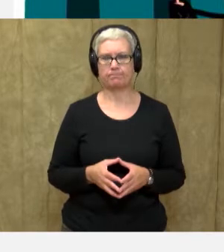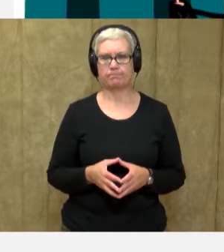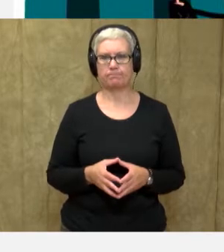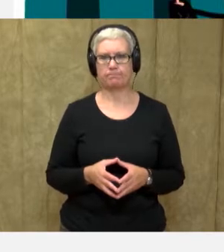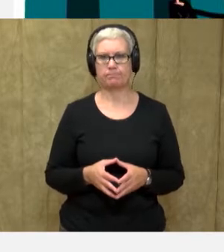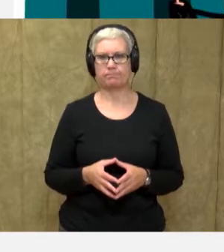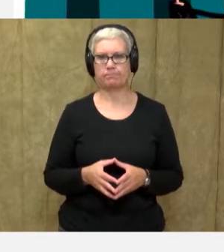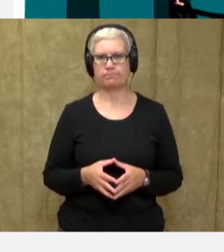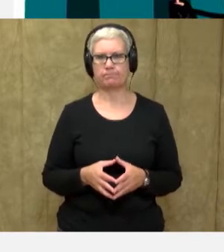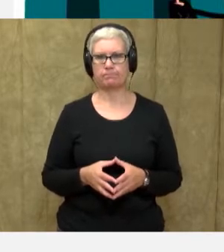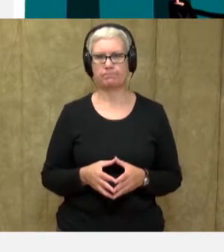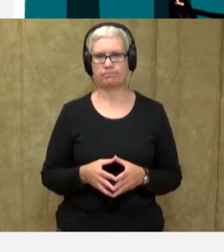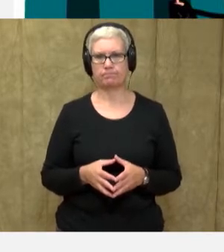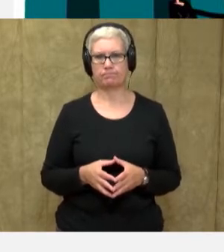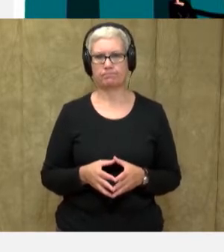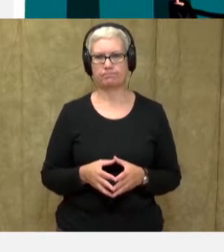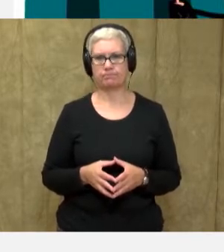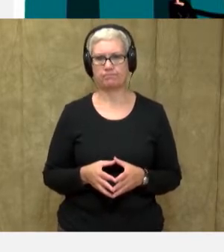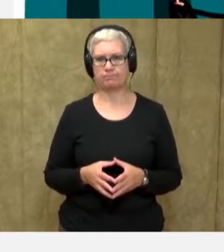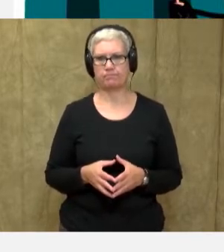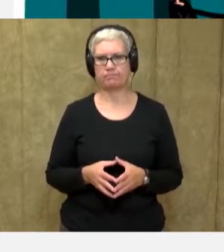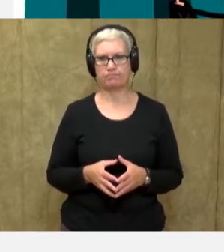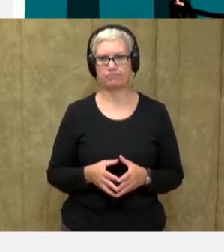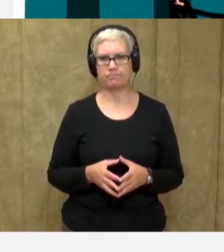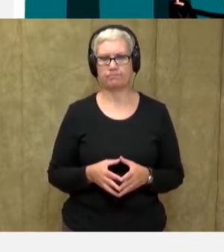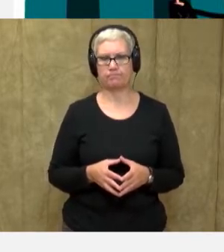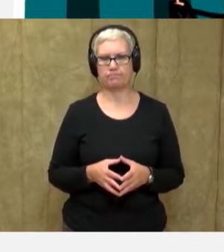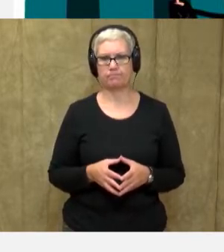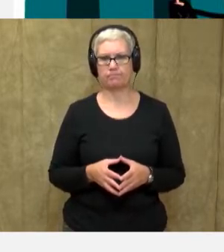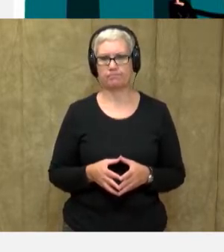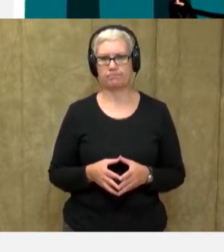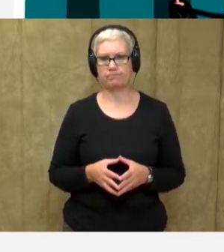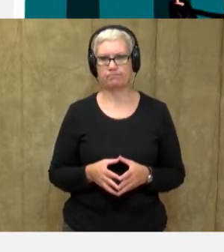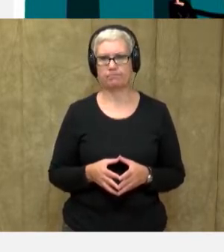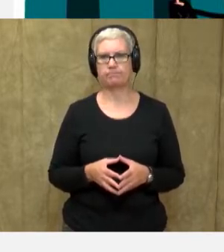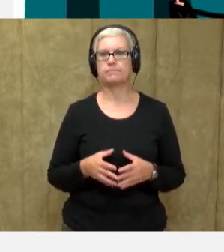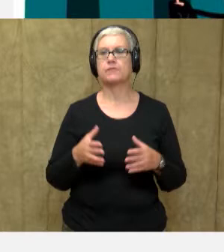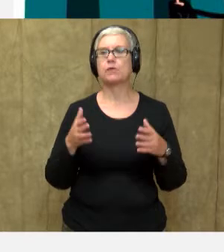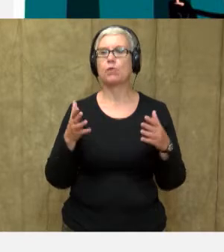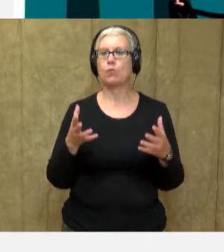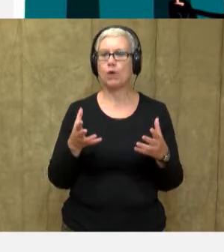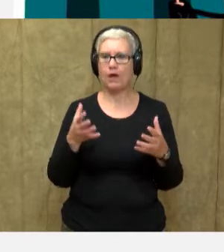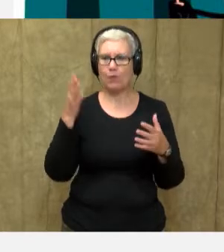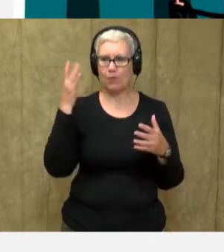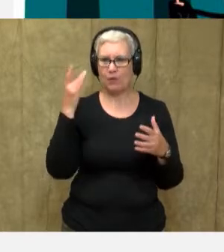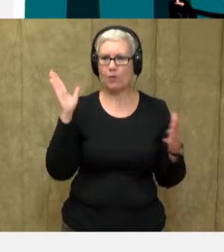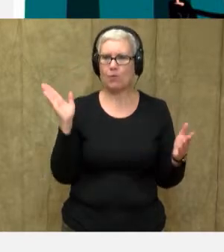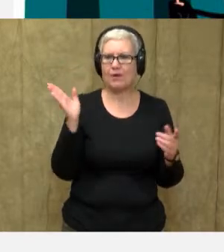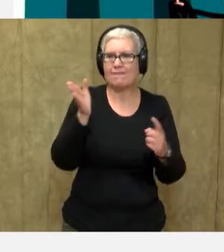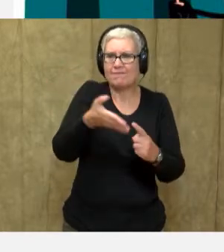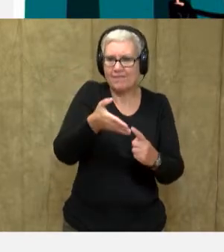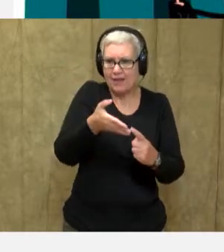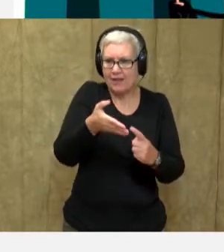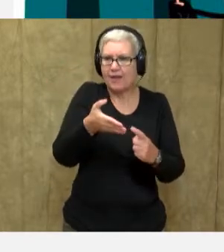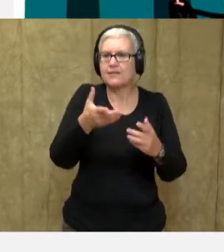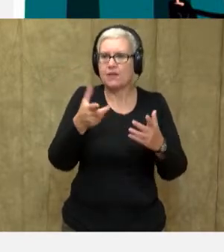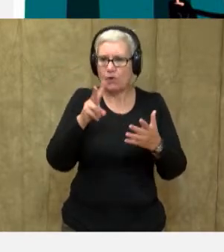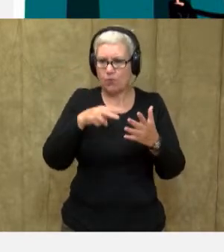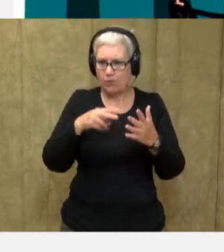So remember that argument is the purpose is to convince our readers. So how do we do that?